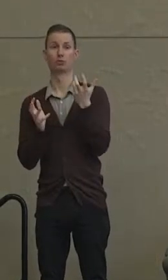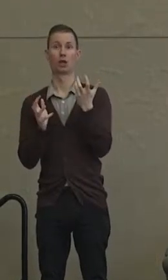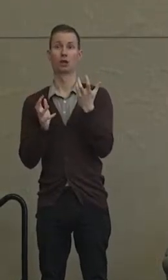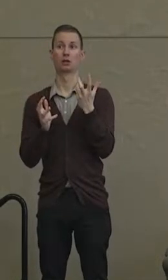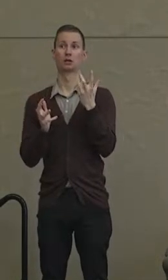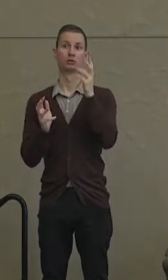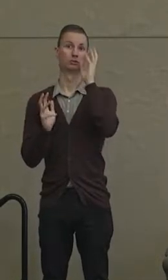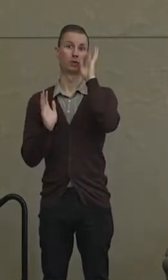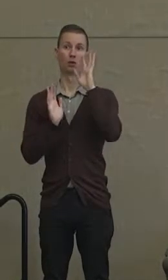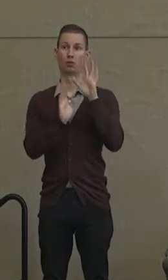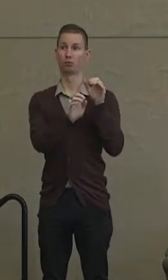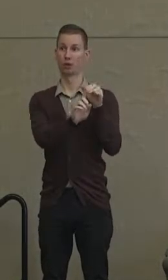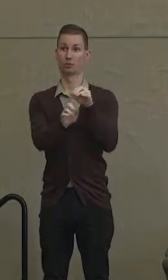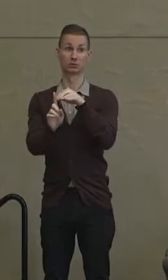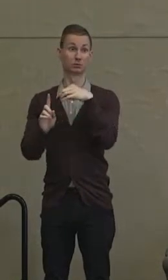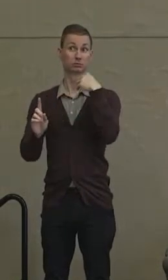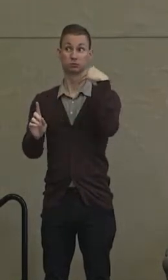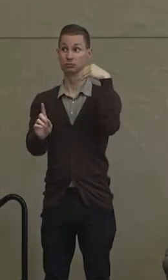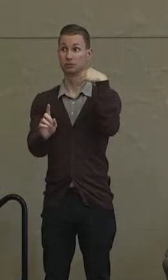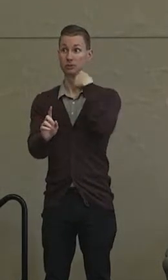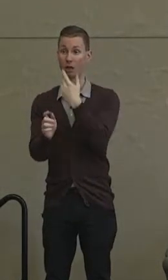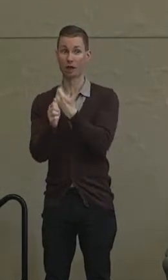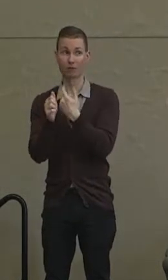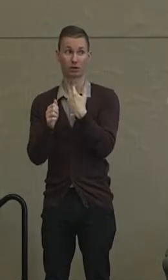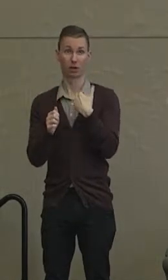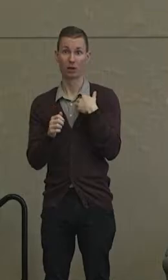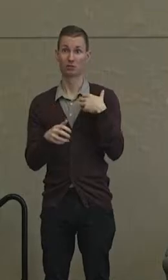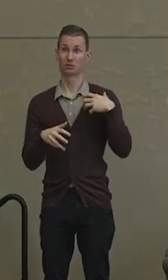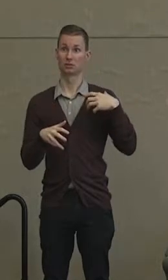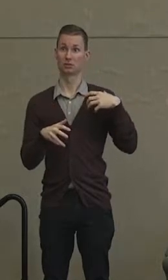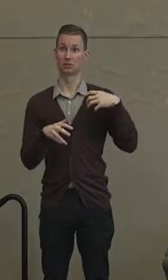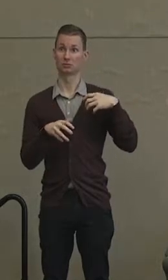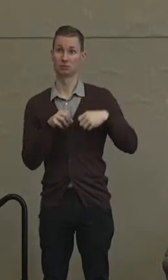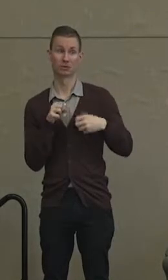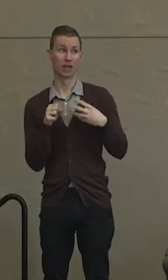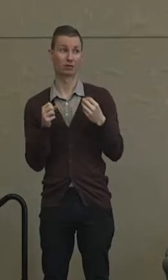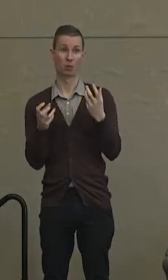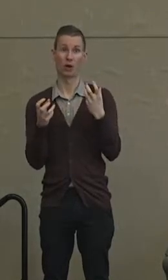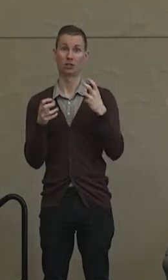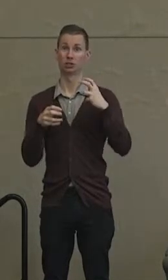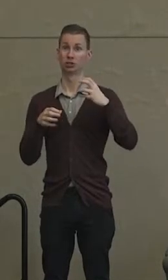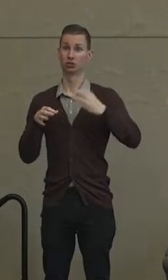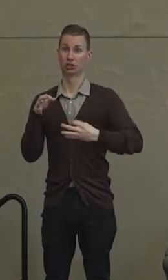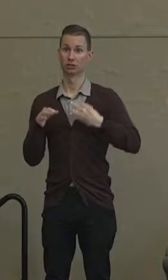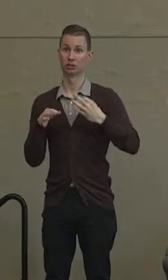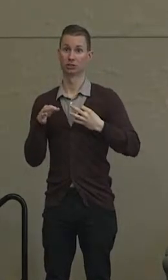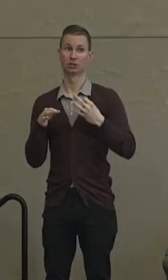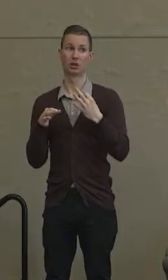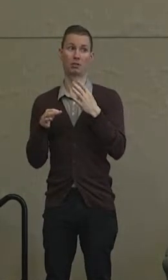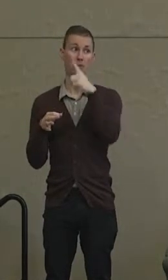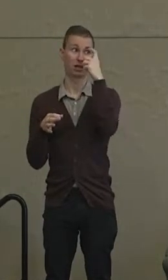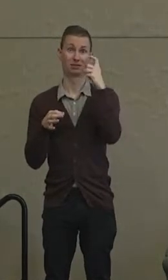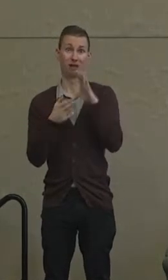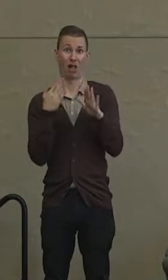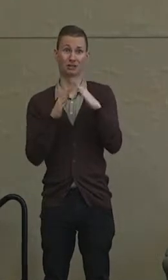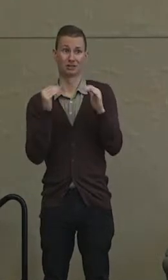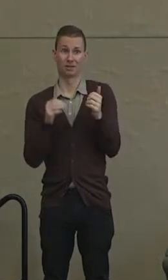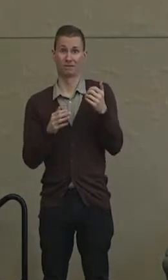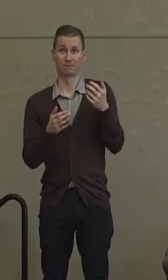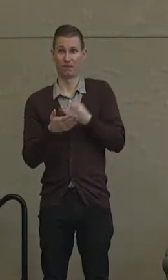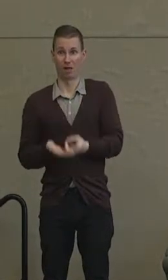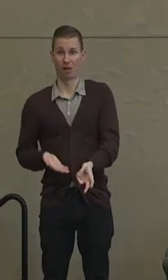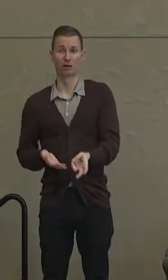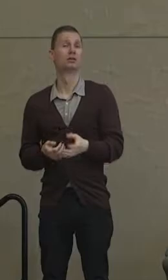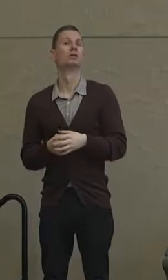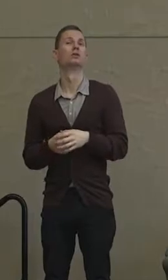reminding people that she was sexually assaulted and getting justice in a way that her college system failed her, right? But imagine if Black Lives Matter and